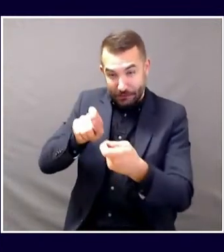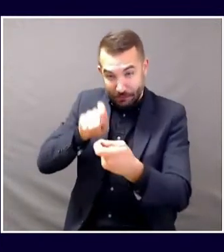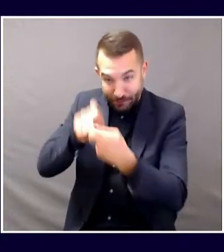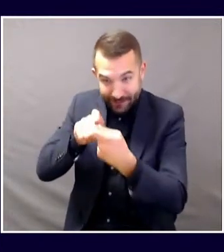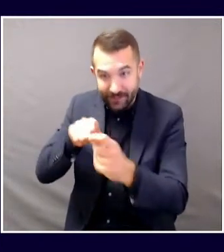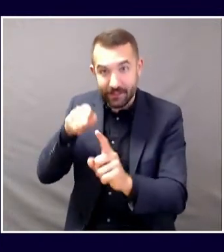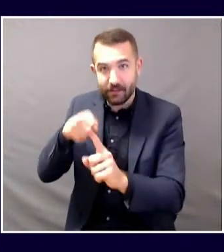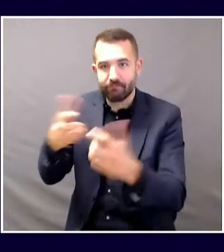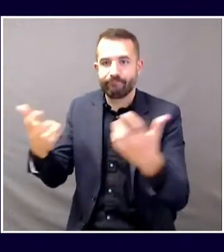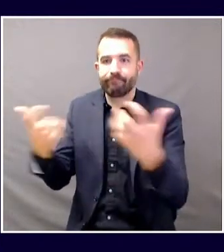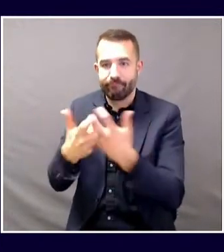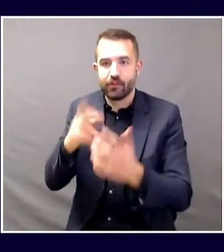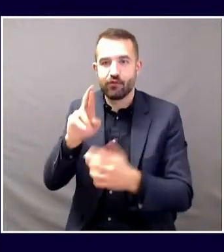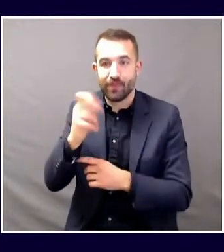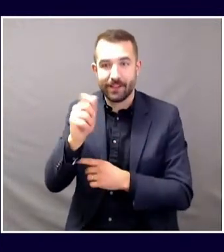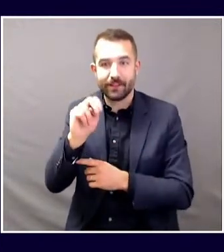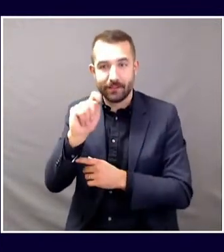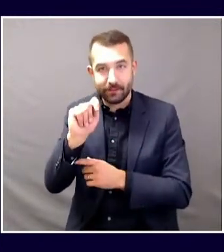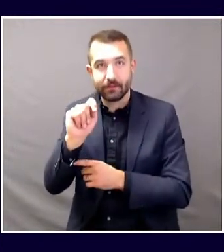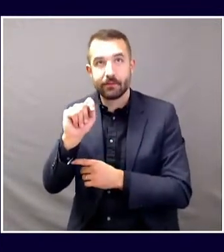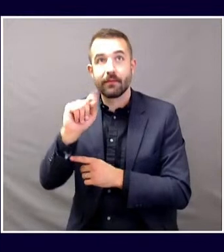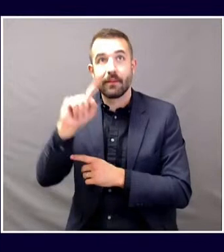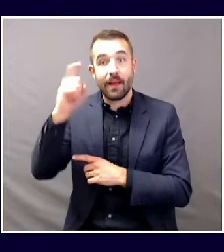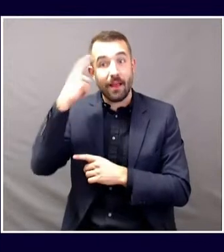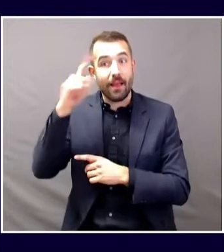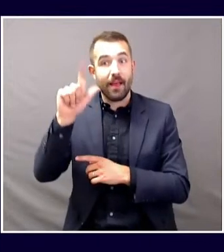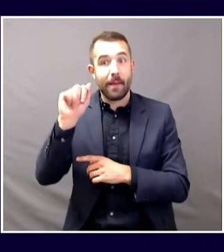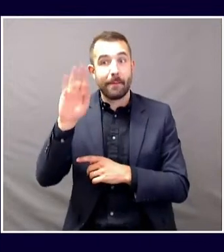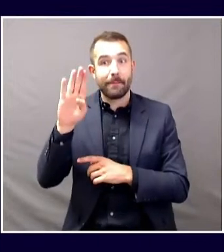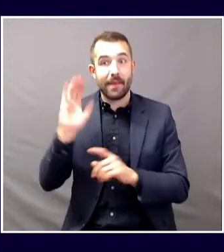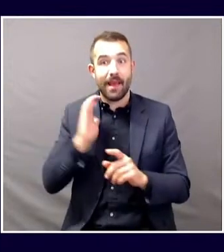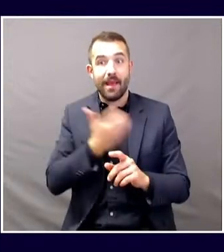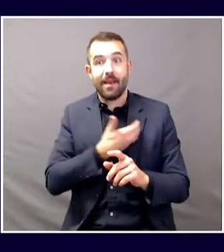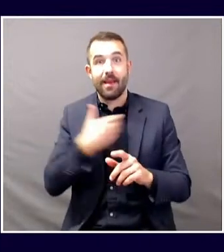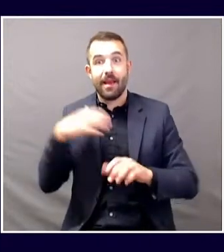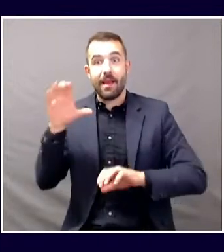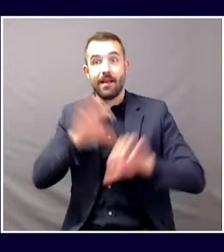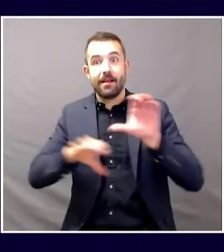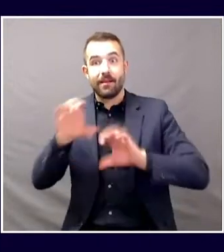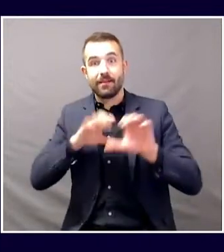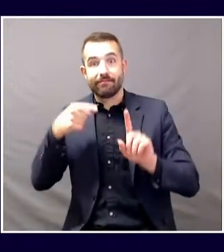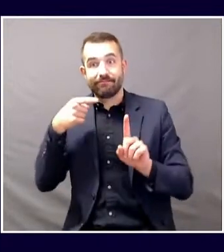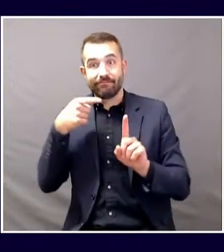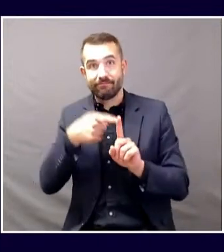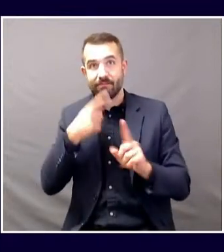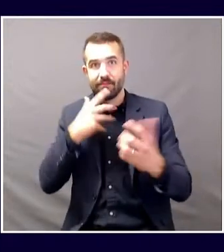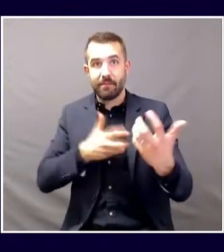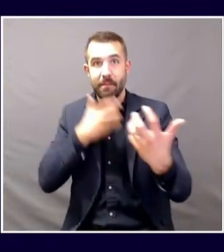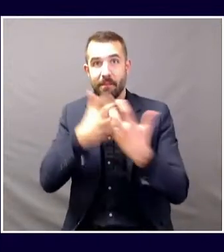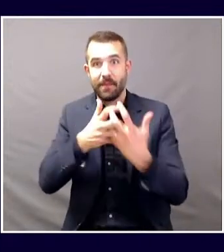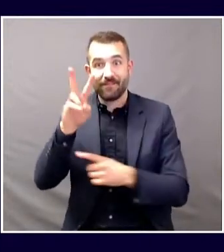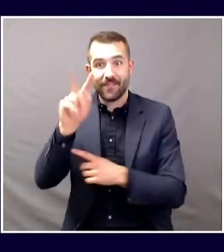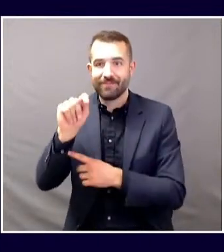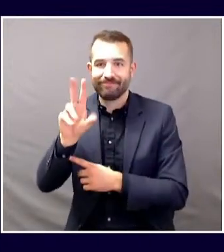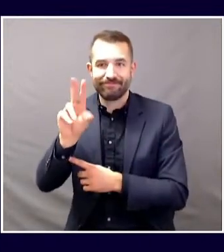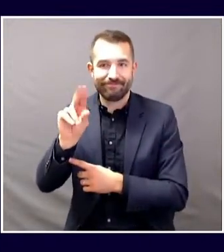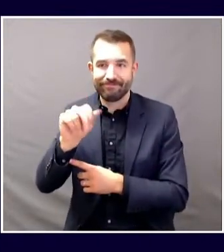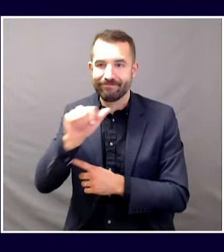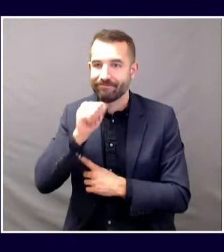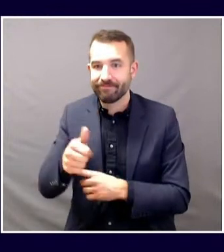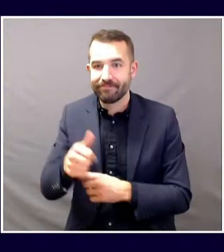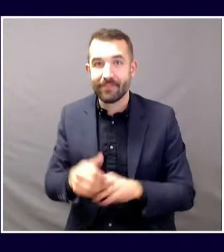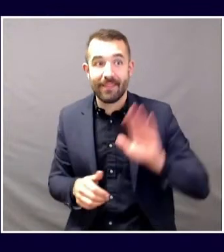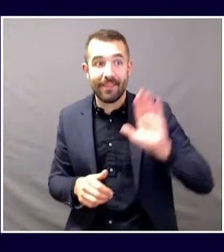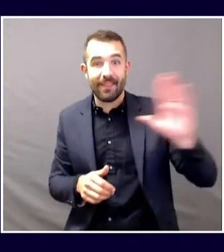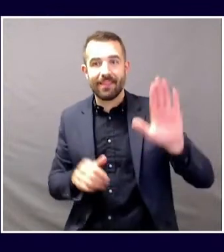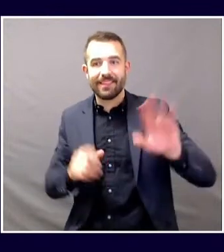not be able to be used at the lab in Vermont because they use a different type of test. So for that reason, there may be sharing